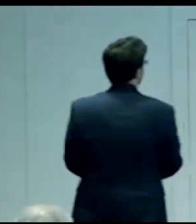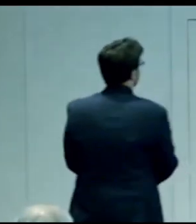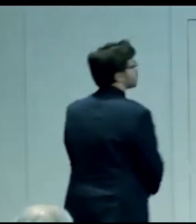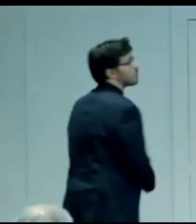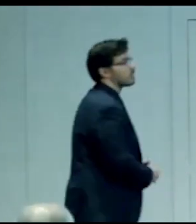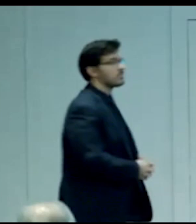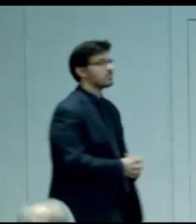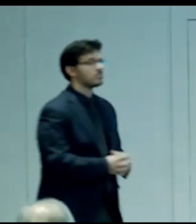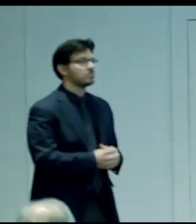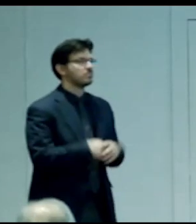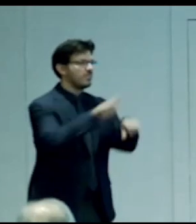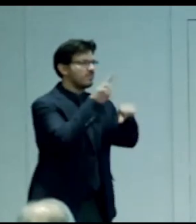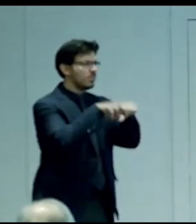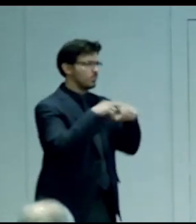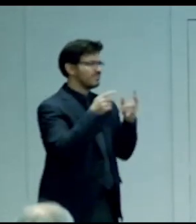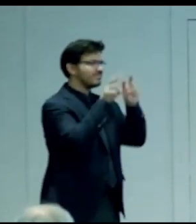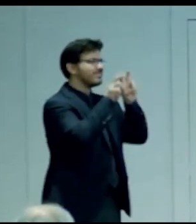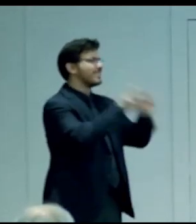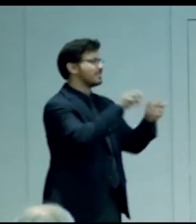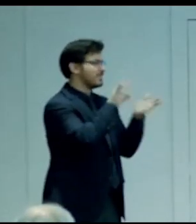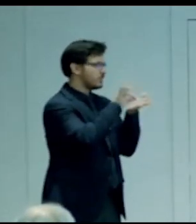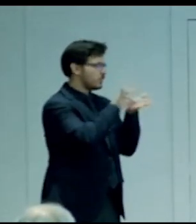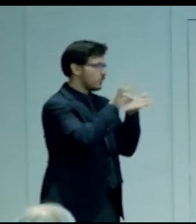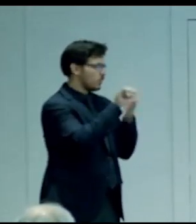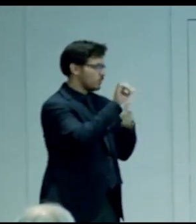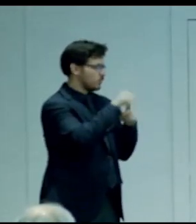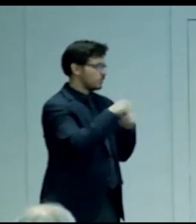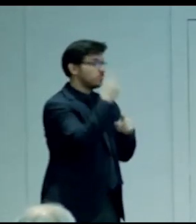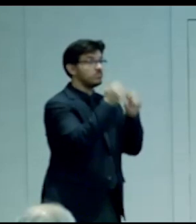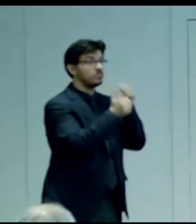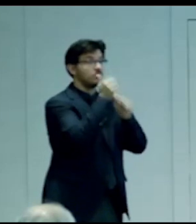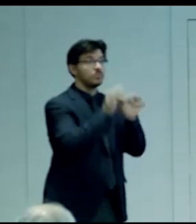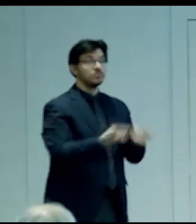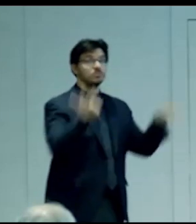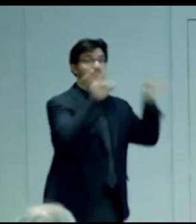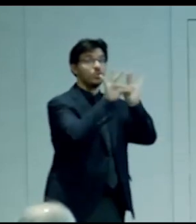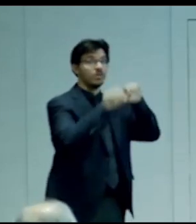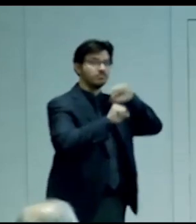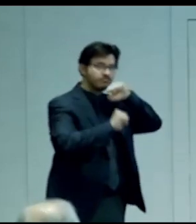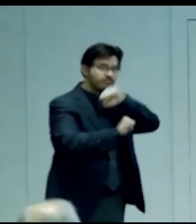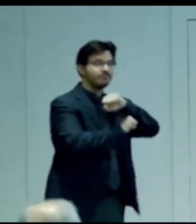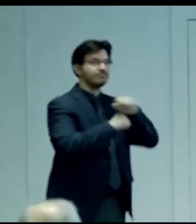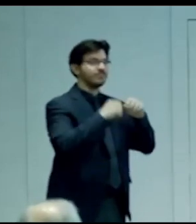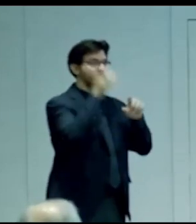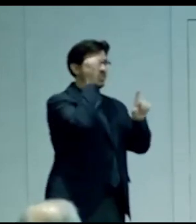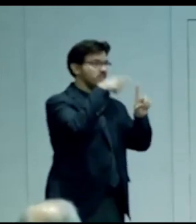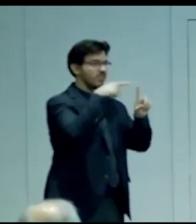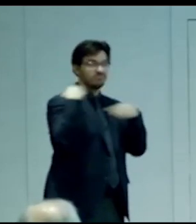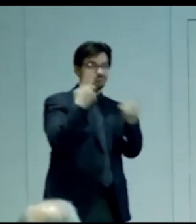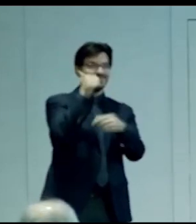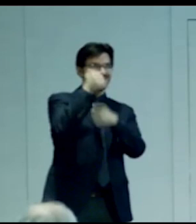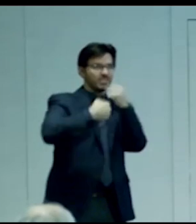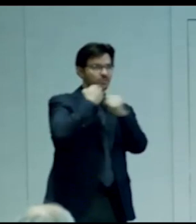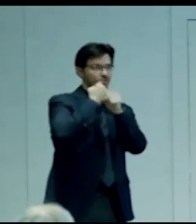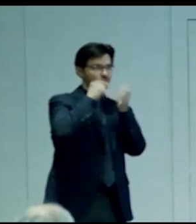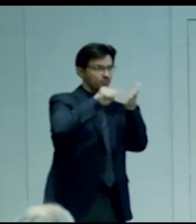and one of the most important and fundamental concepts which the last 10 years of research has shown, and that